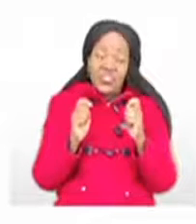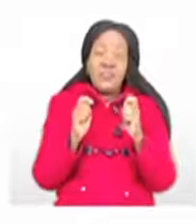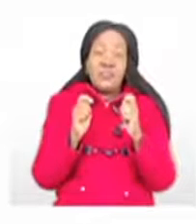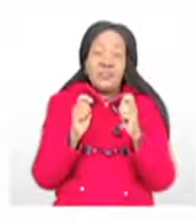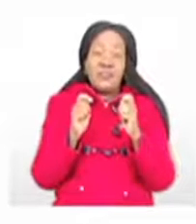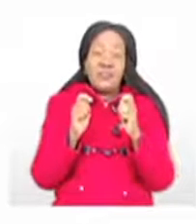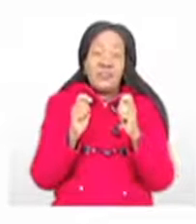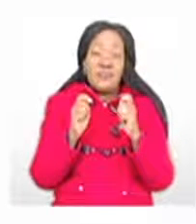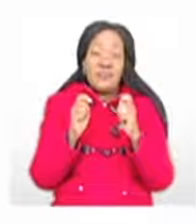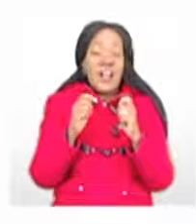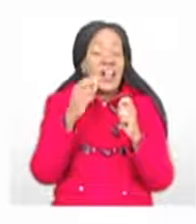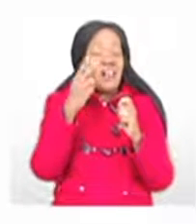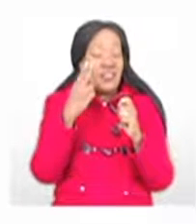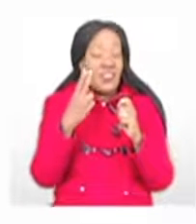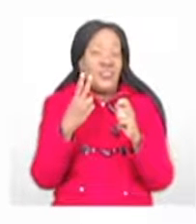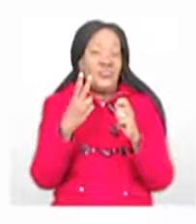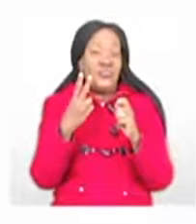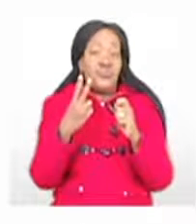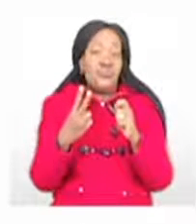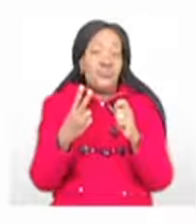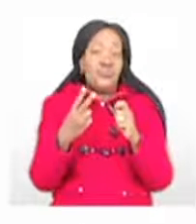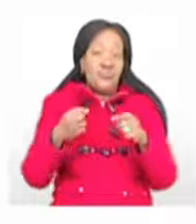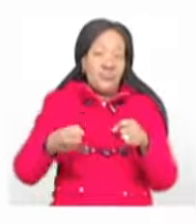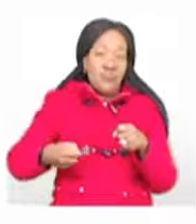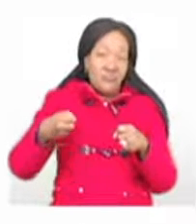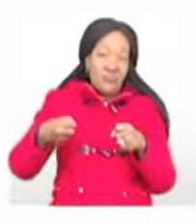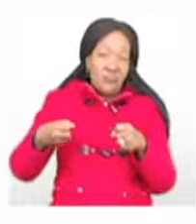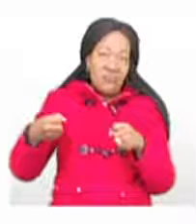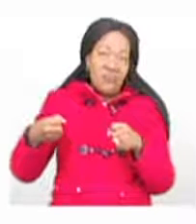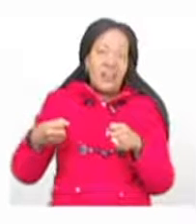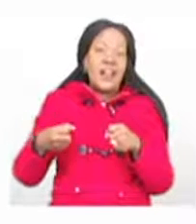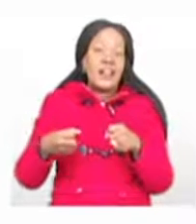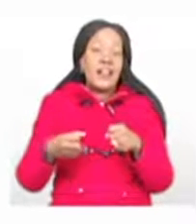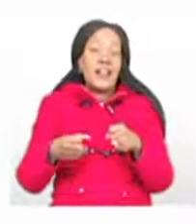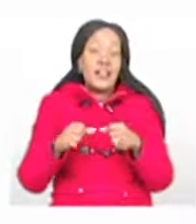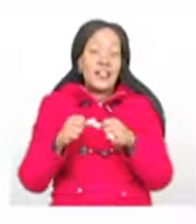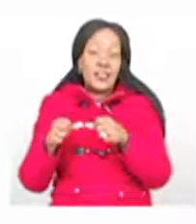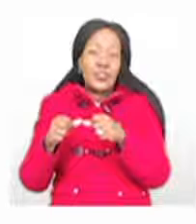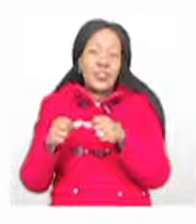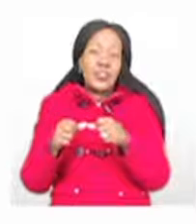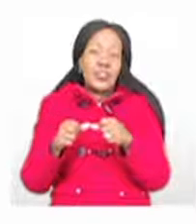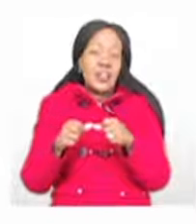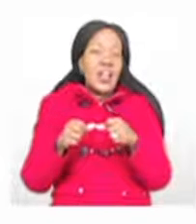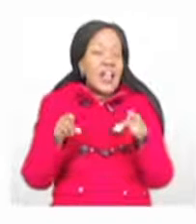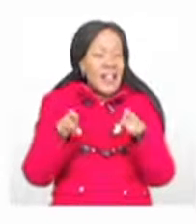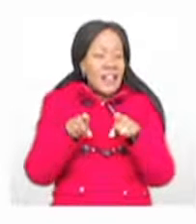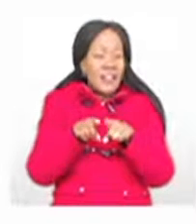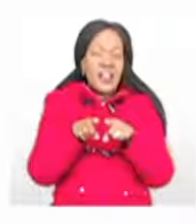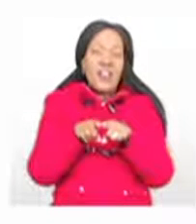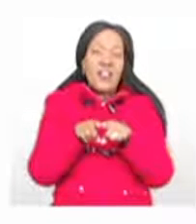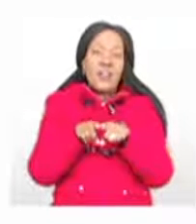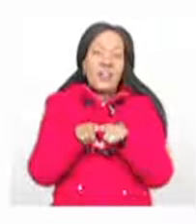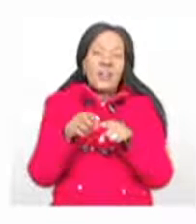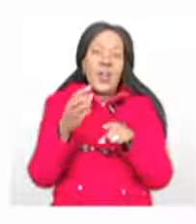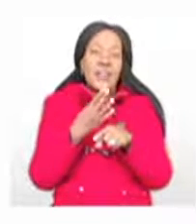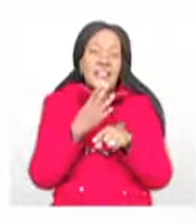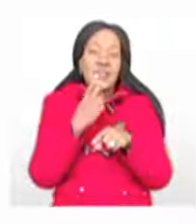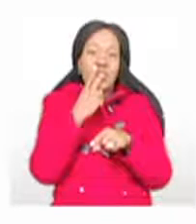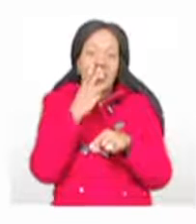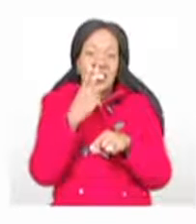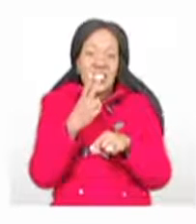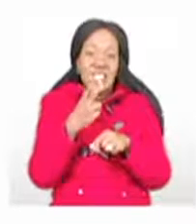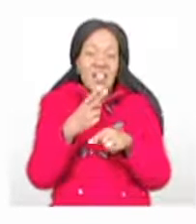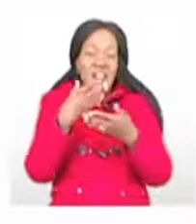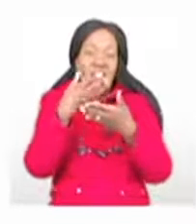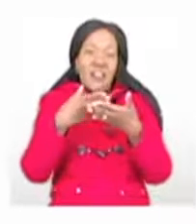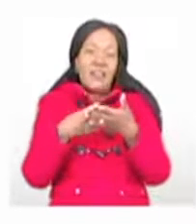and then the two little buckets follow. So let's copy the pattern as we see it on